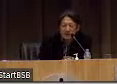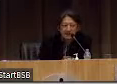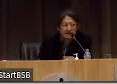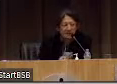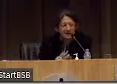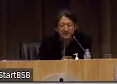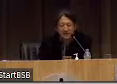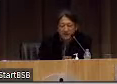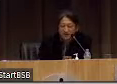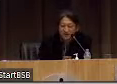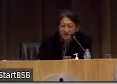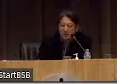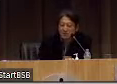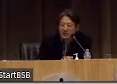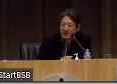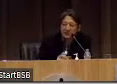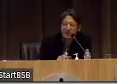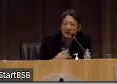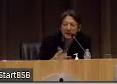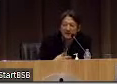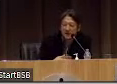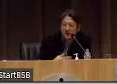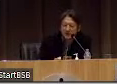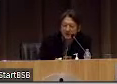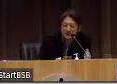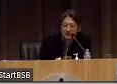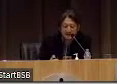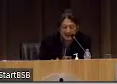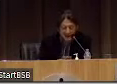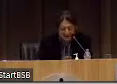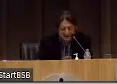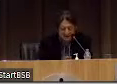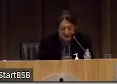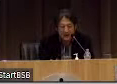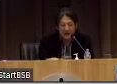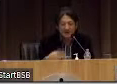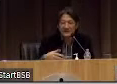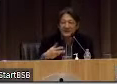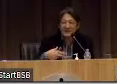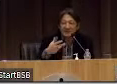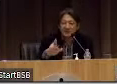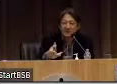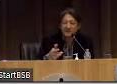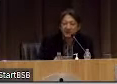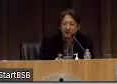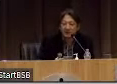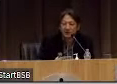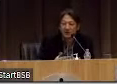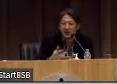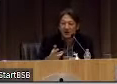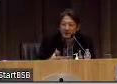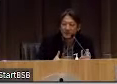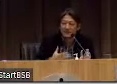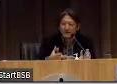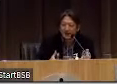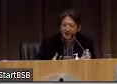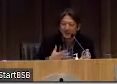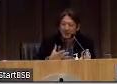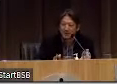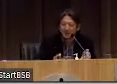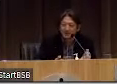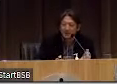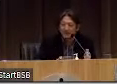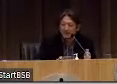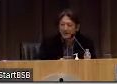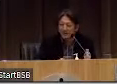workforce, we started the GeoCONAS, which is a geo-reference of all the analysis to make the view of